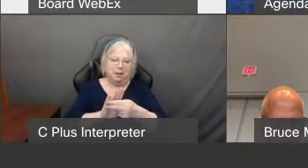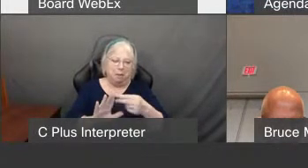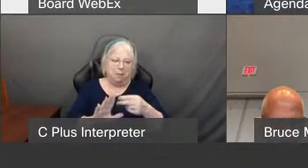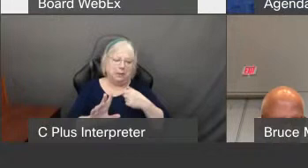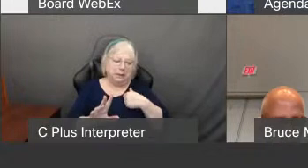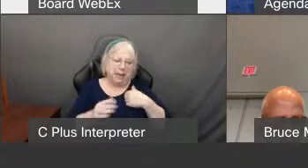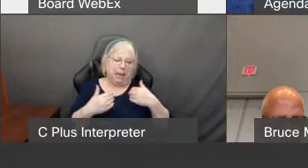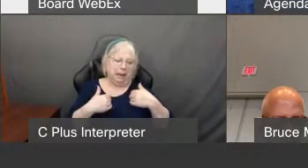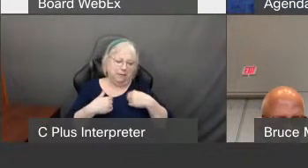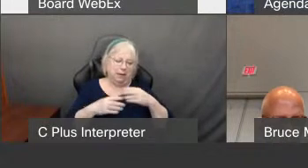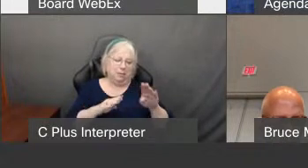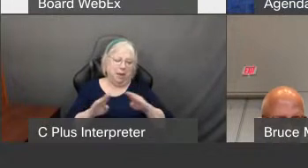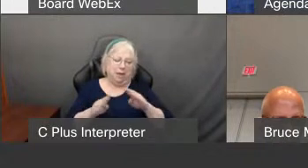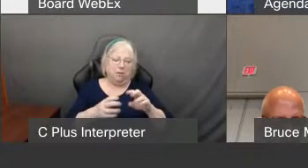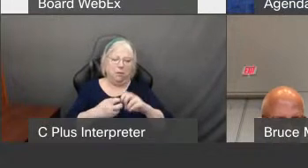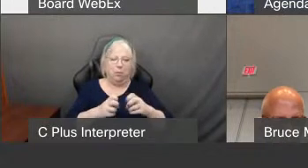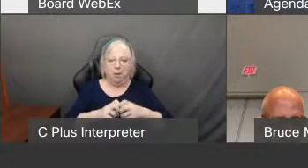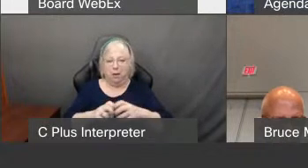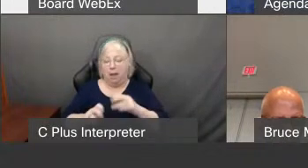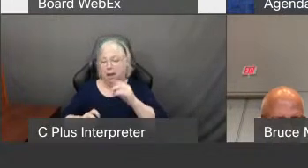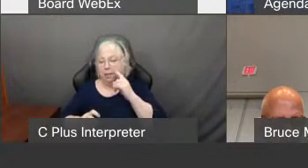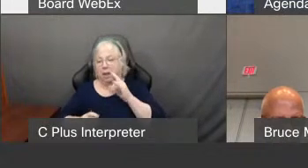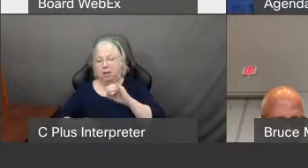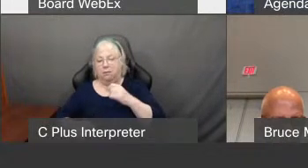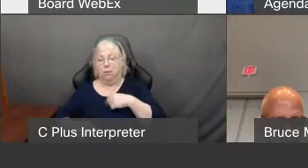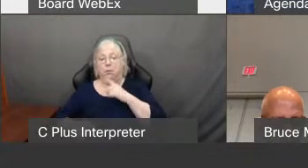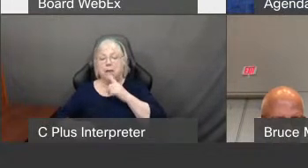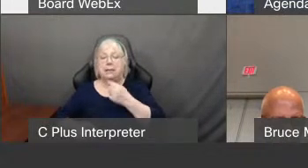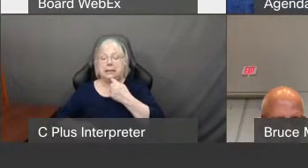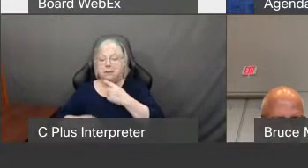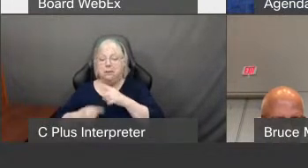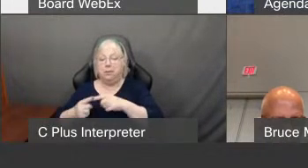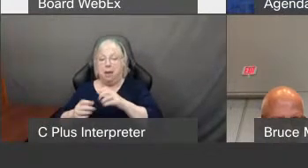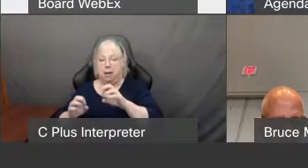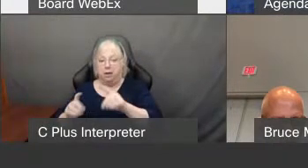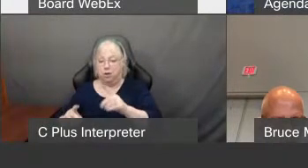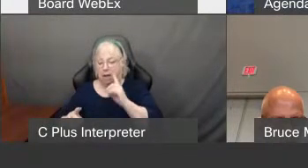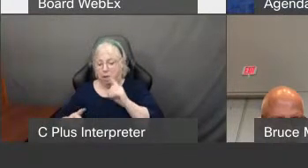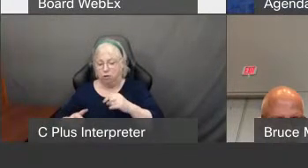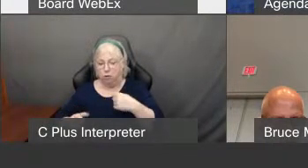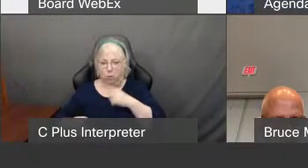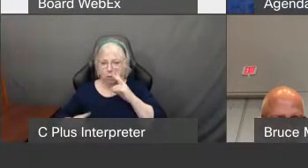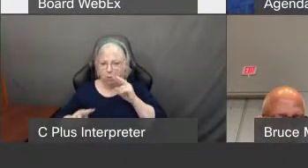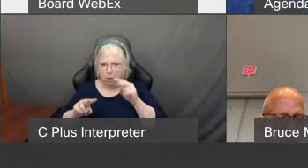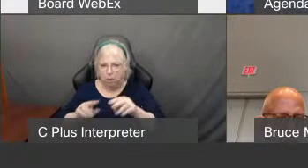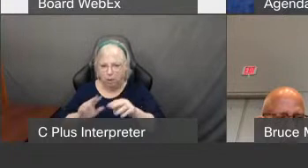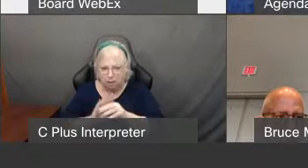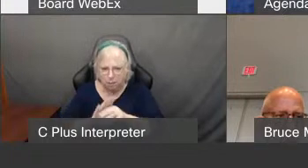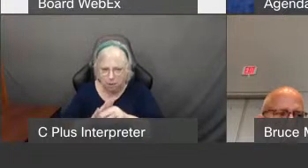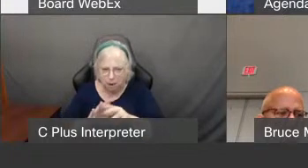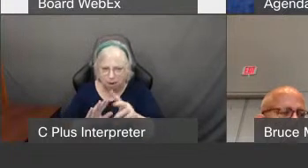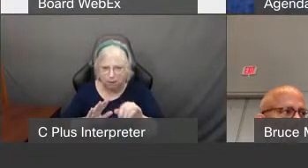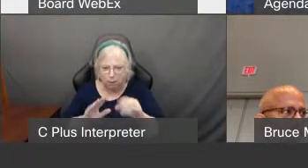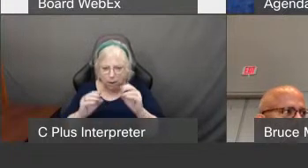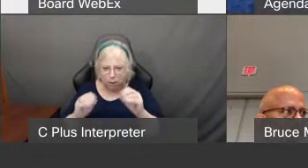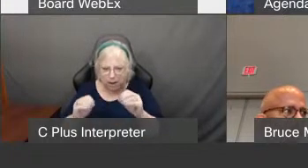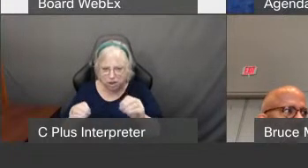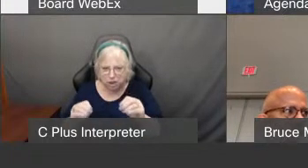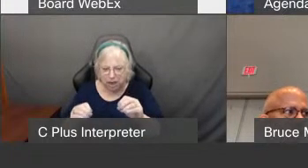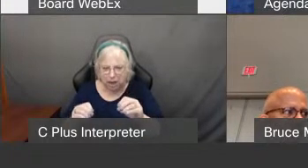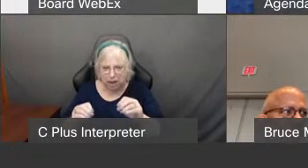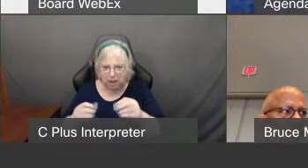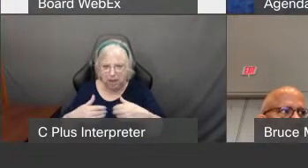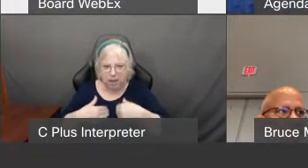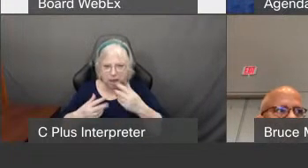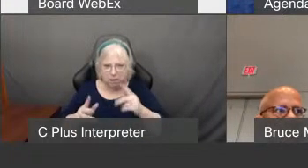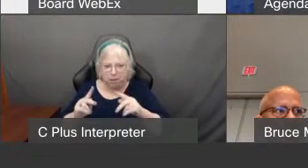think that if we're serious about education, we really need to look at the model and how we're educating and engaging young people if we want to move